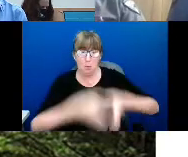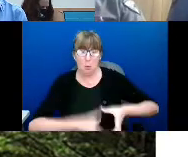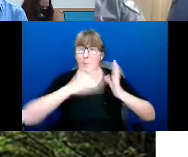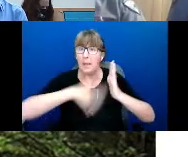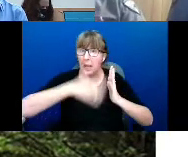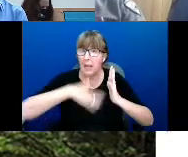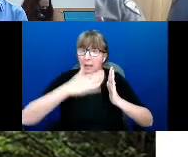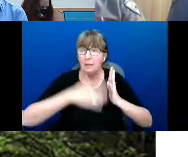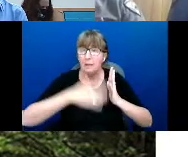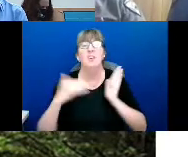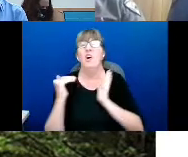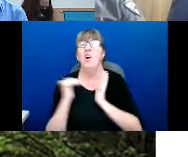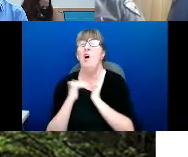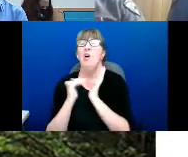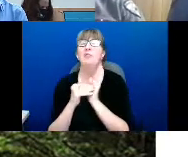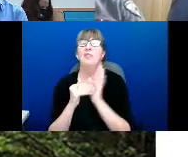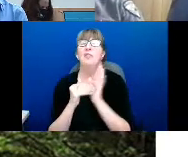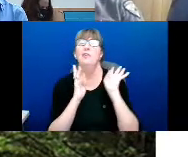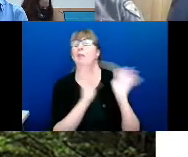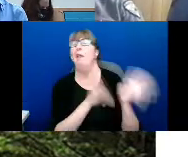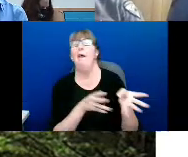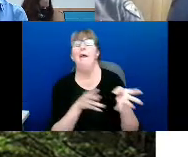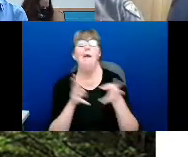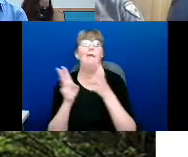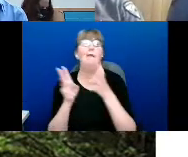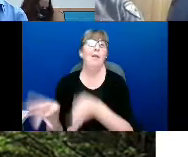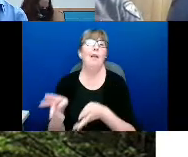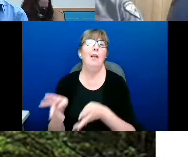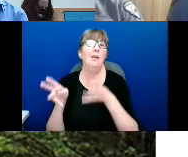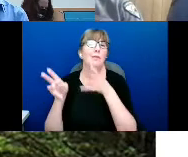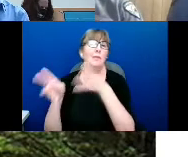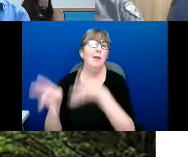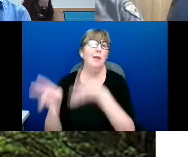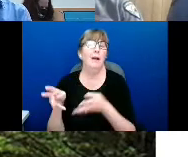typical workforce, a maintenance crew. To